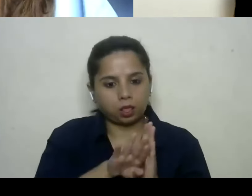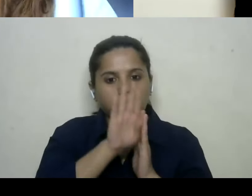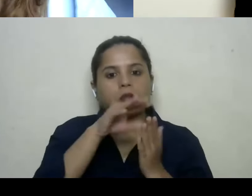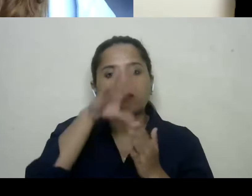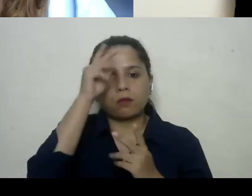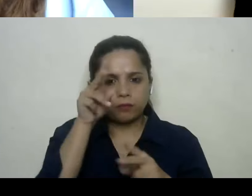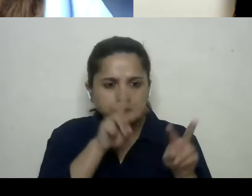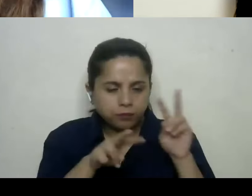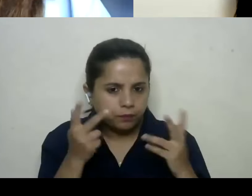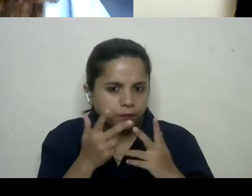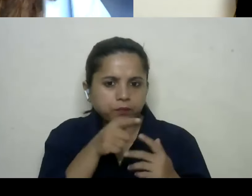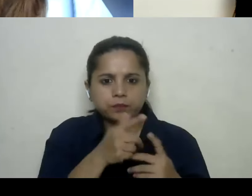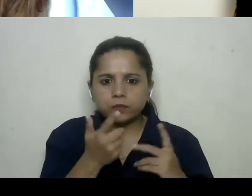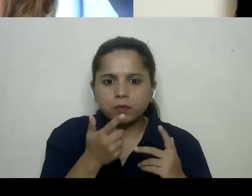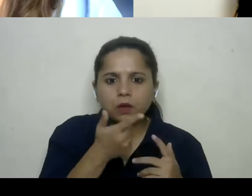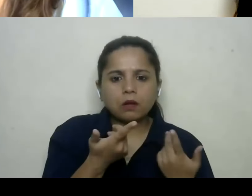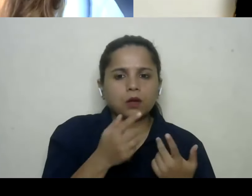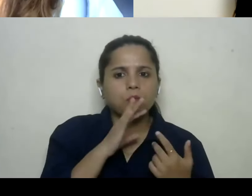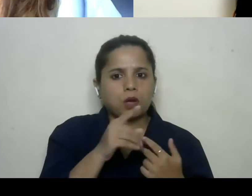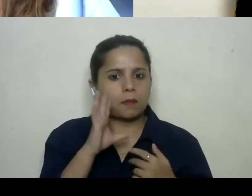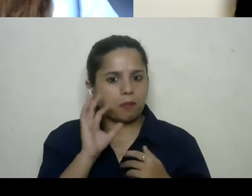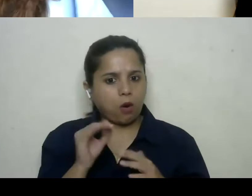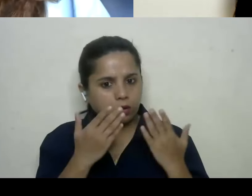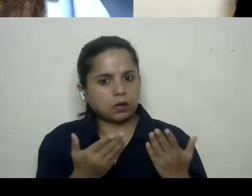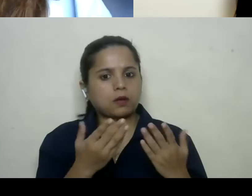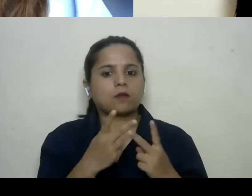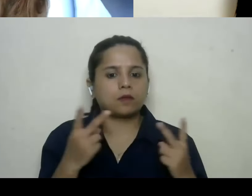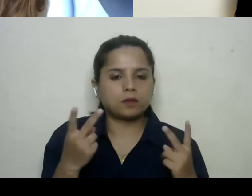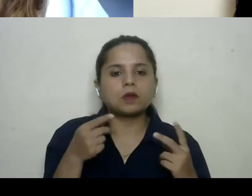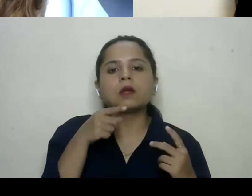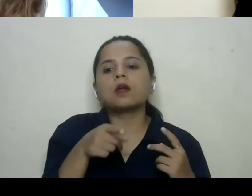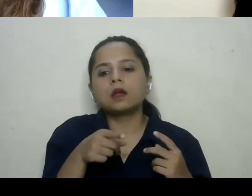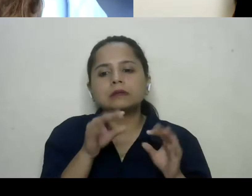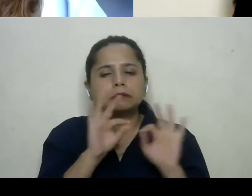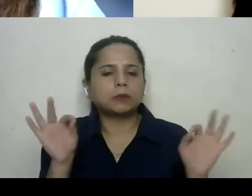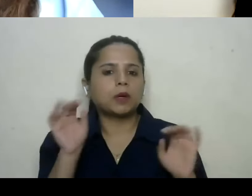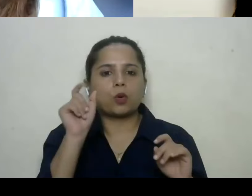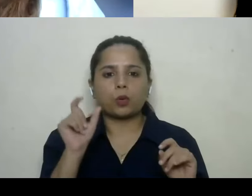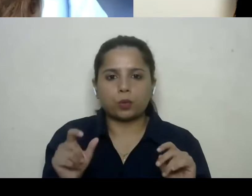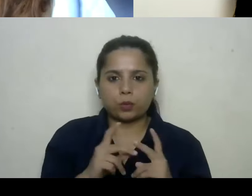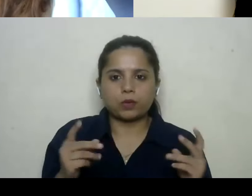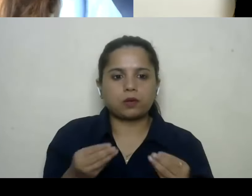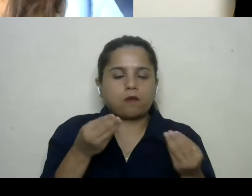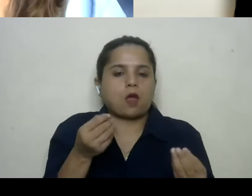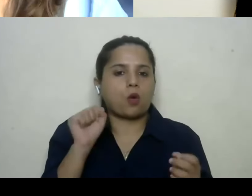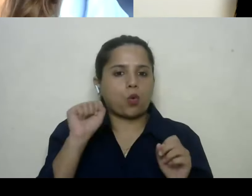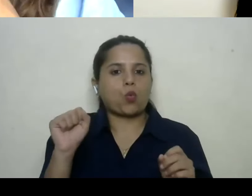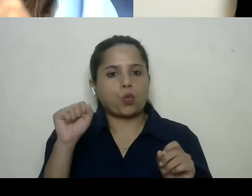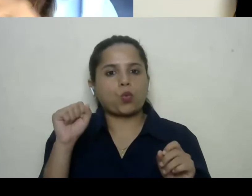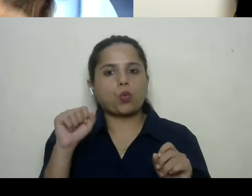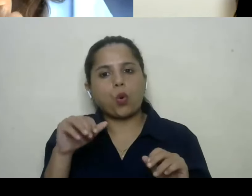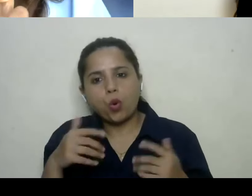what is relevant, putting it into simpler words, and giving his or